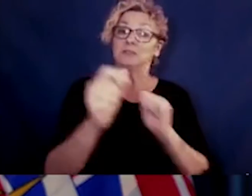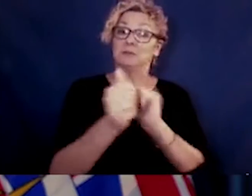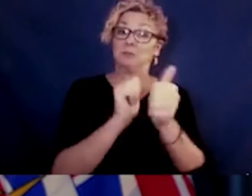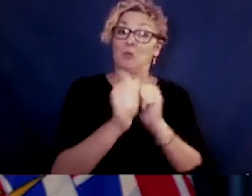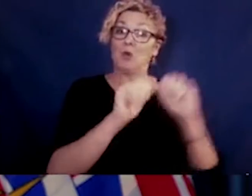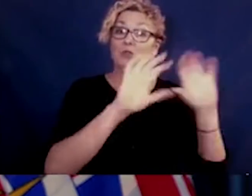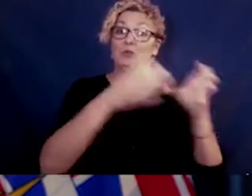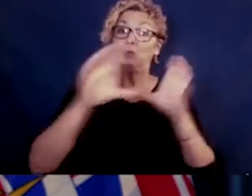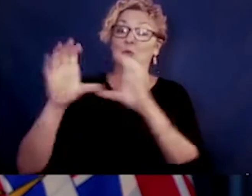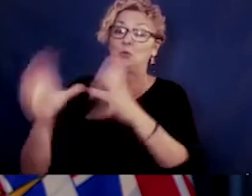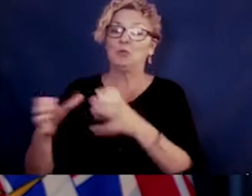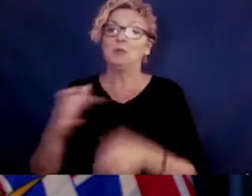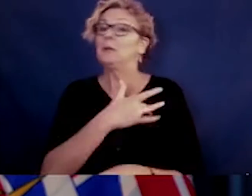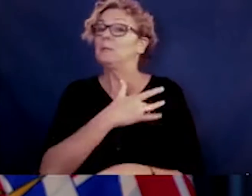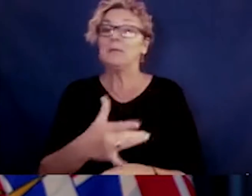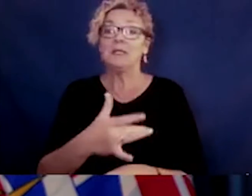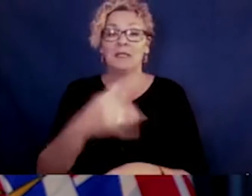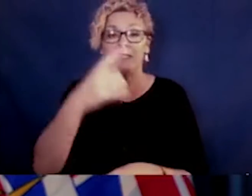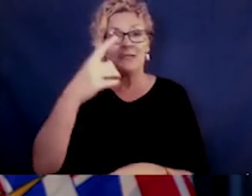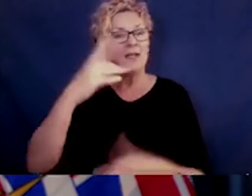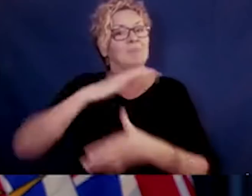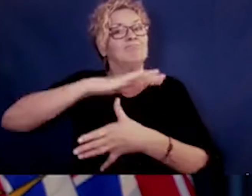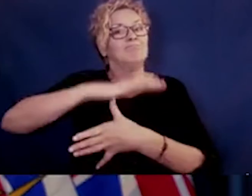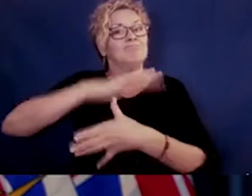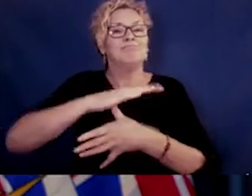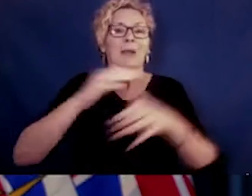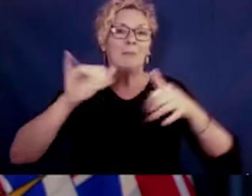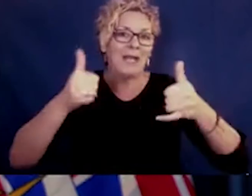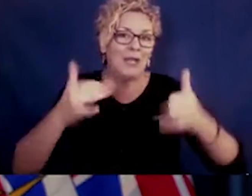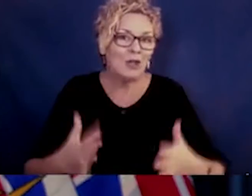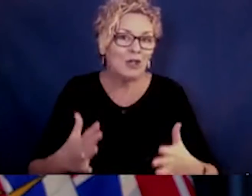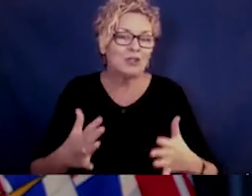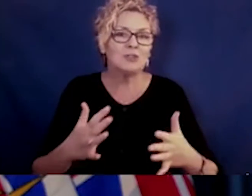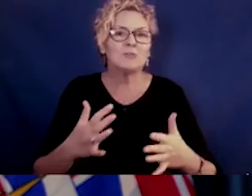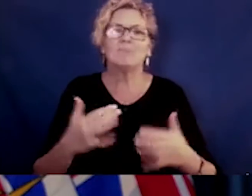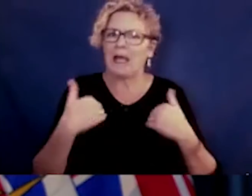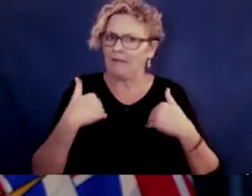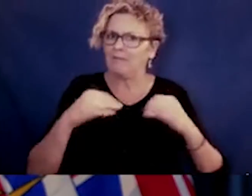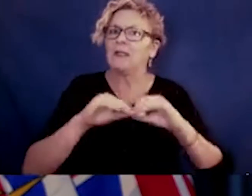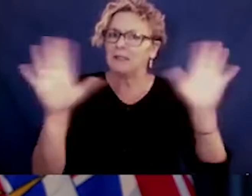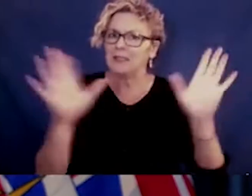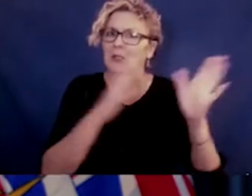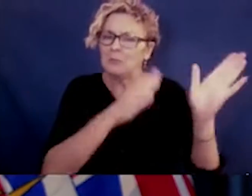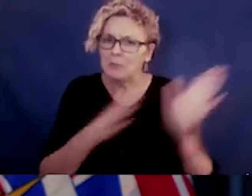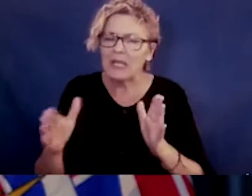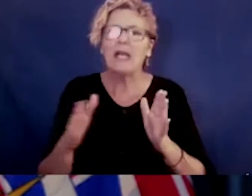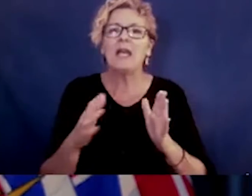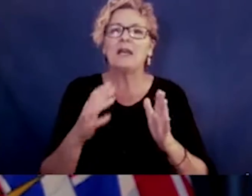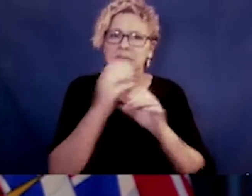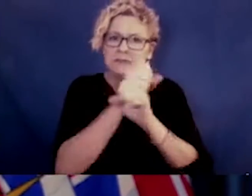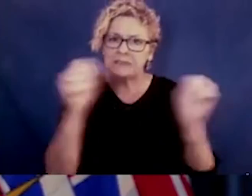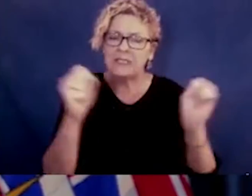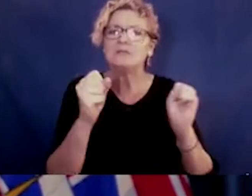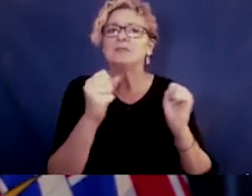about our cumulative interactions. The more time we spend with others in one area means we have to be